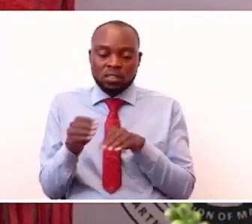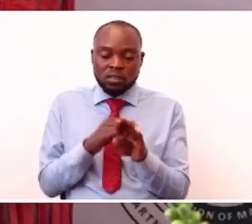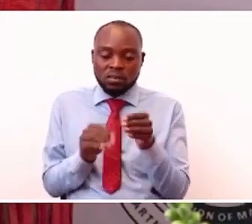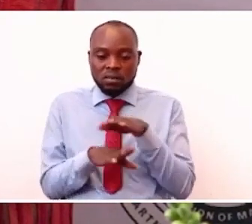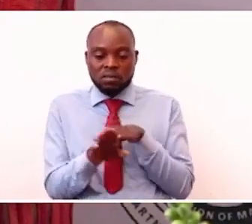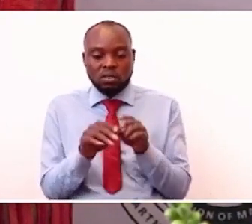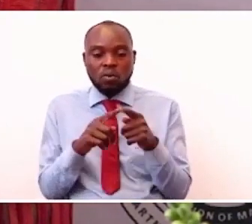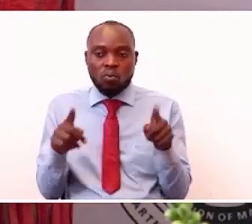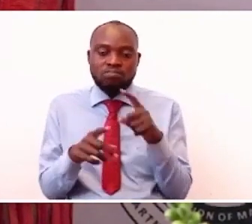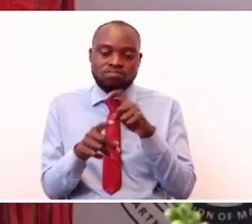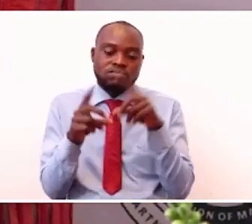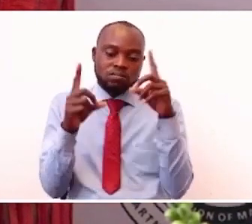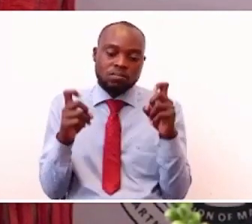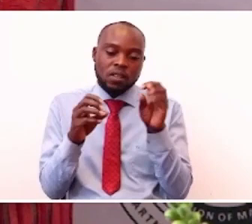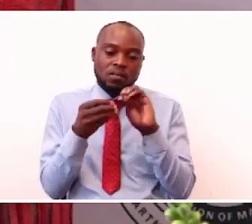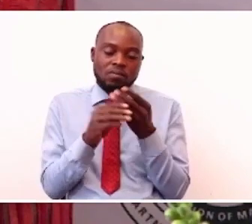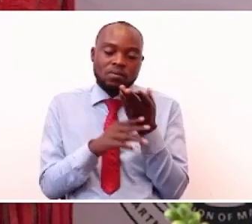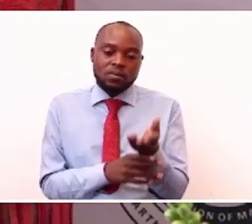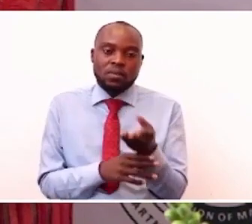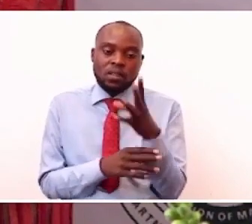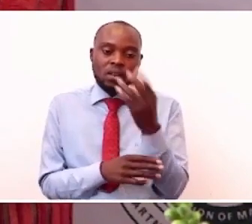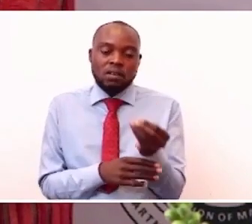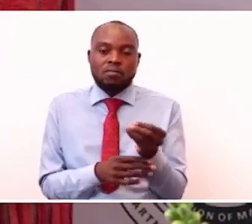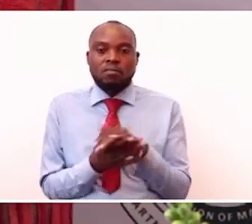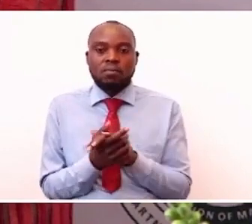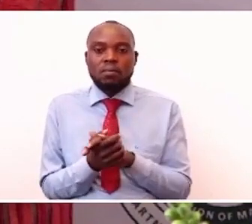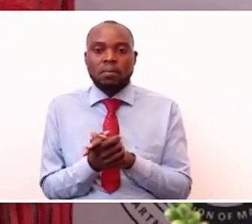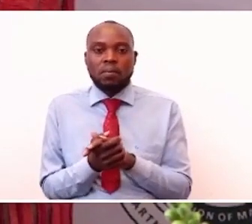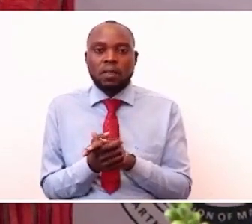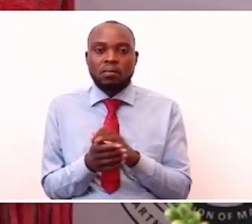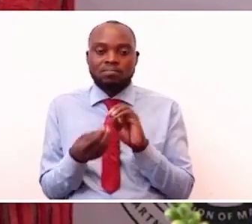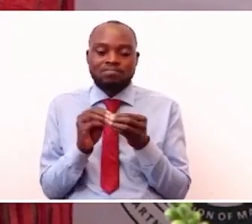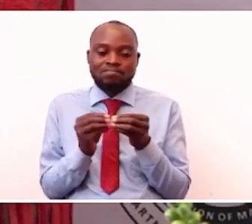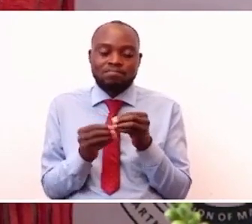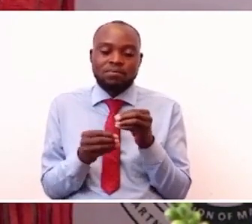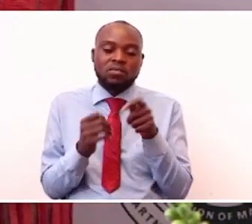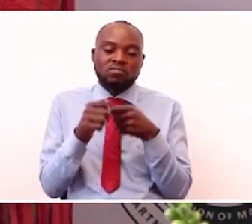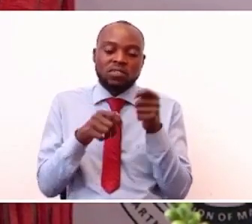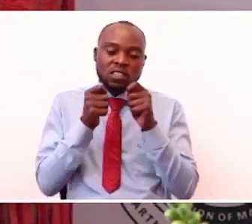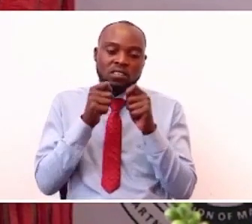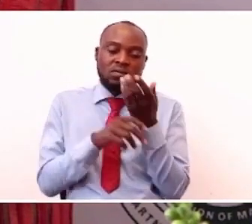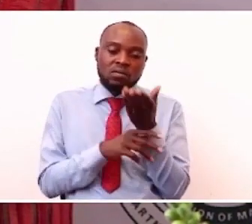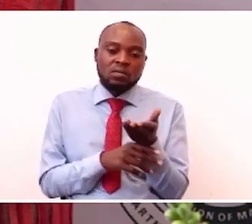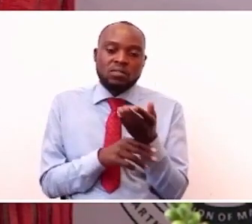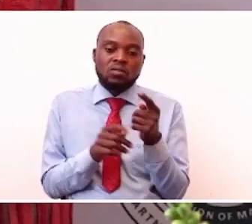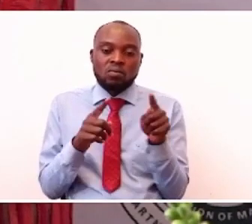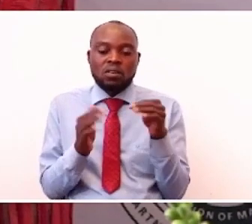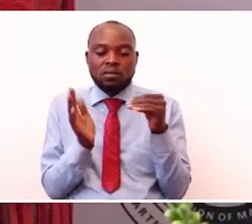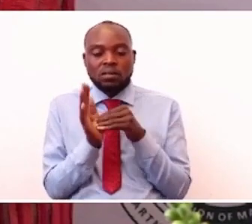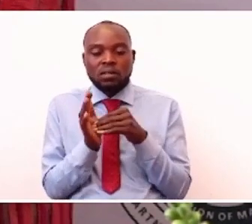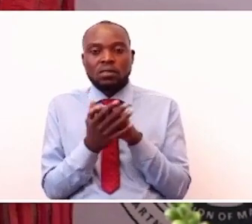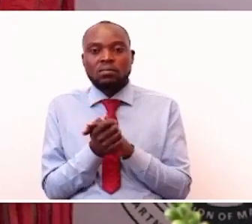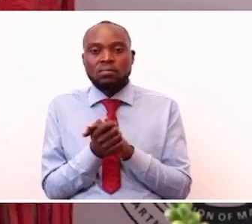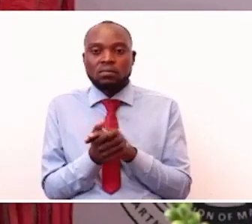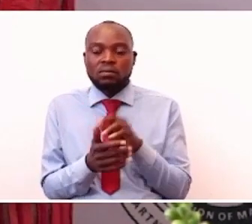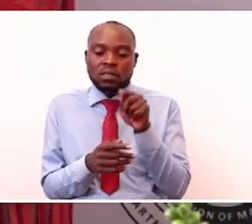And digital currencies already do have that incorporated by being based off the blockchain technology. And that risk